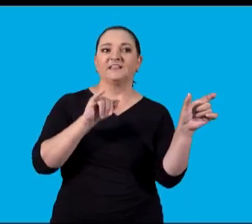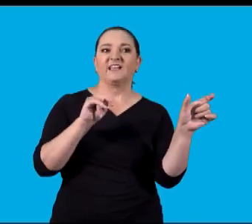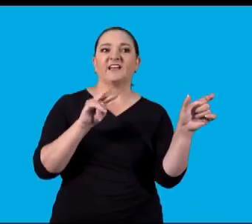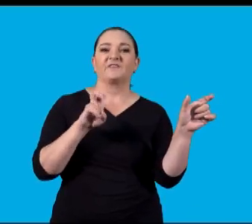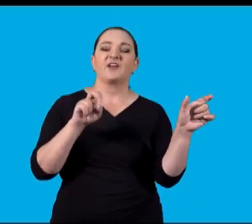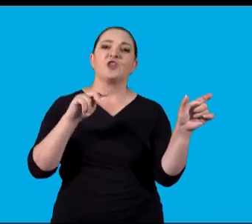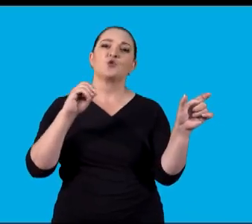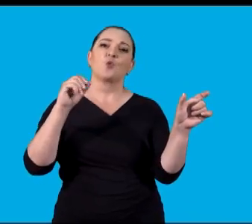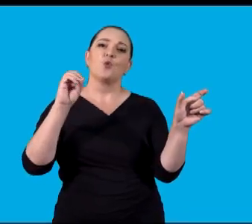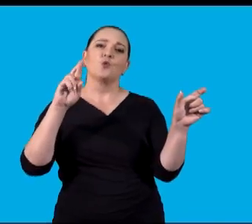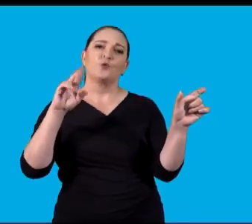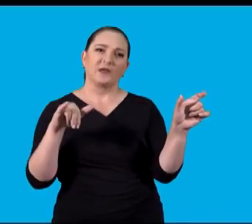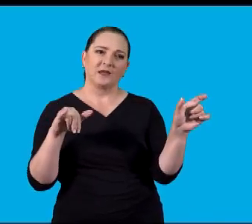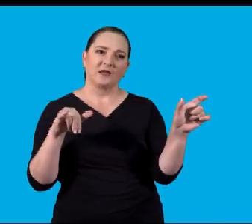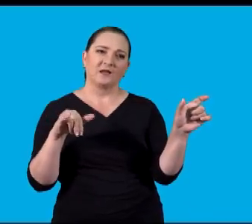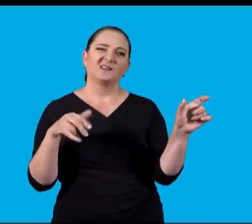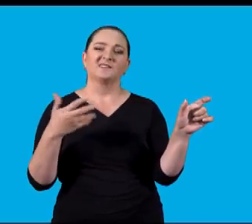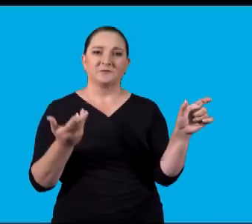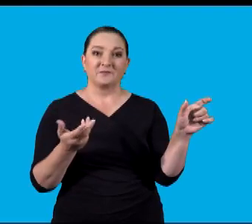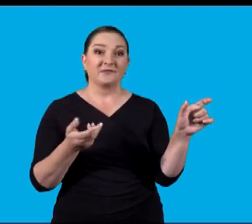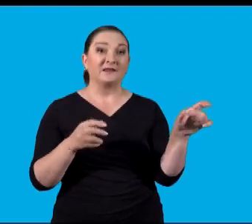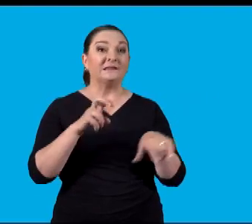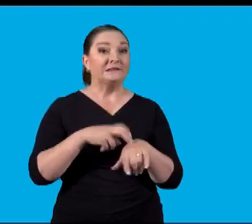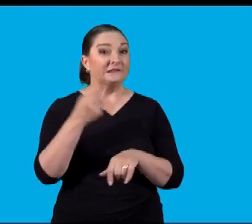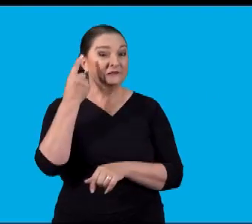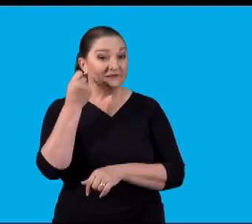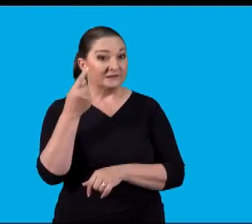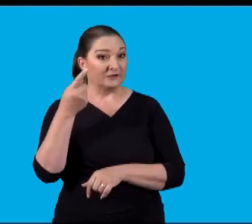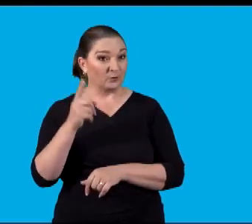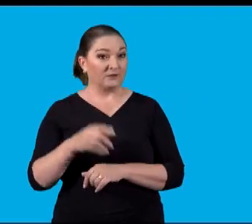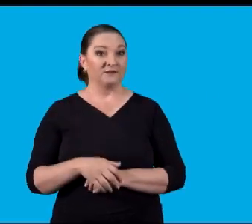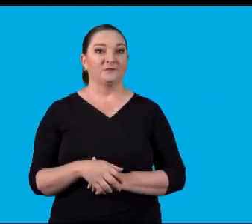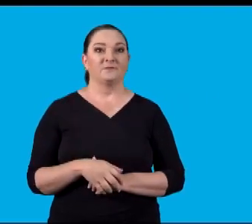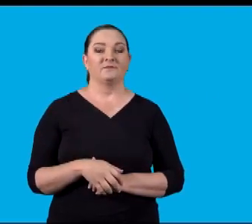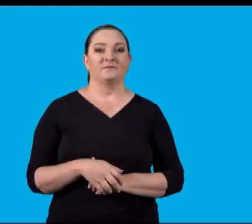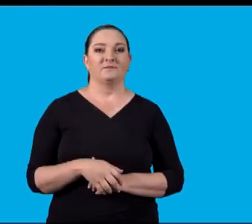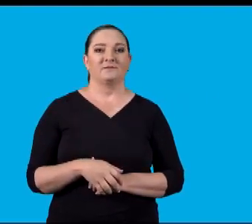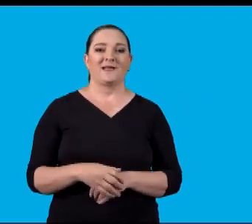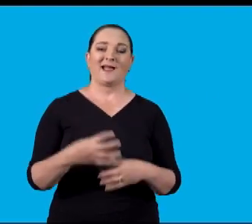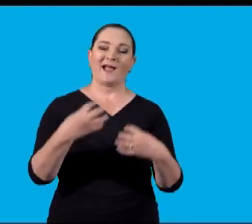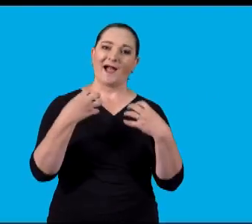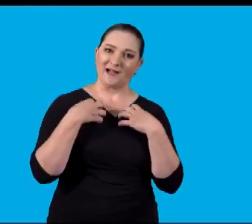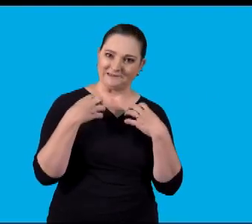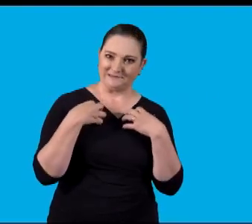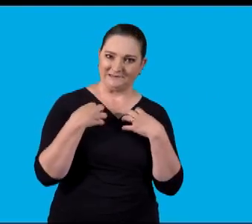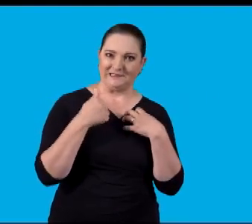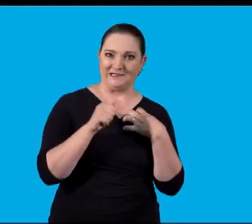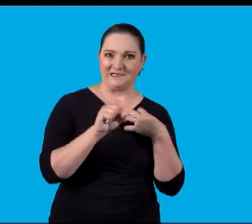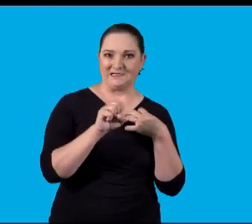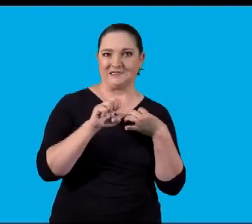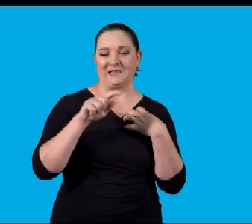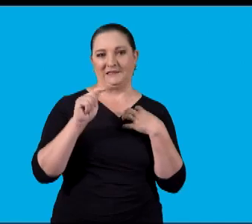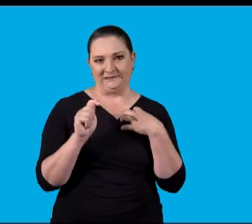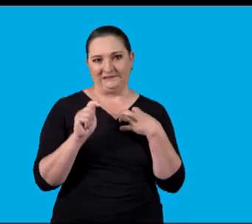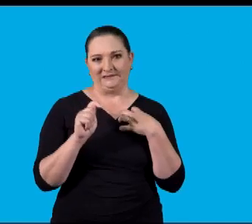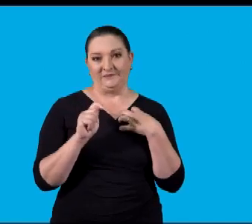There is a quicker way of understanding the changes in inventory. You simply have to understand that inventory is an